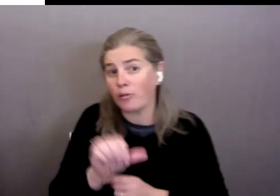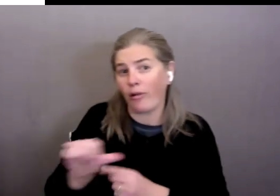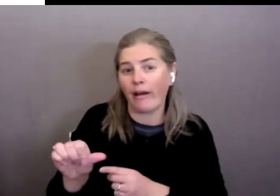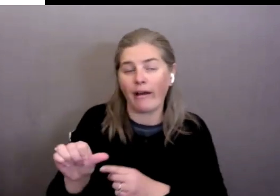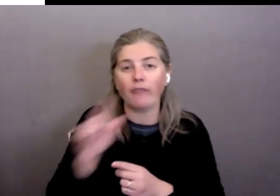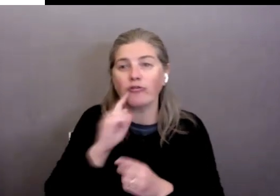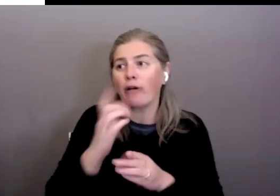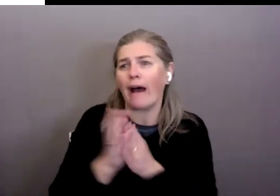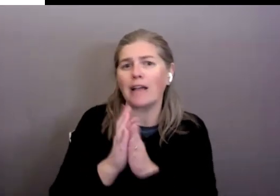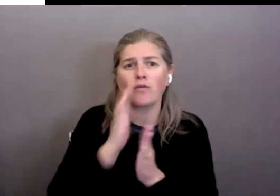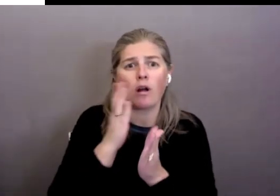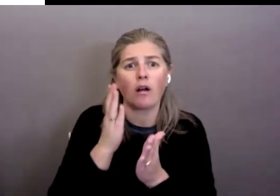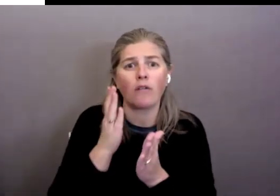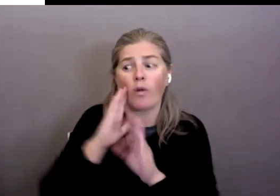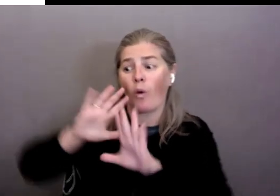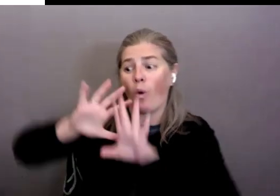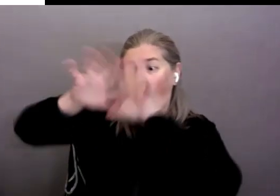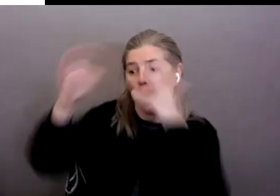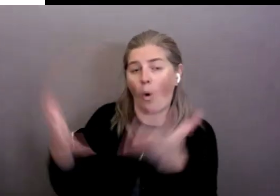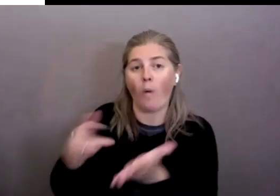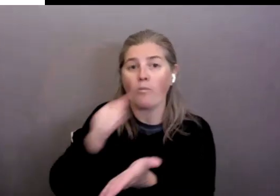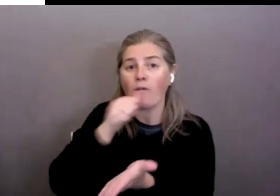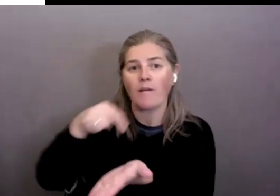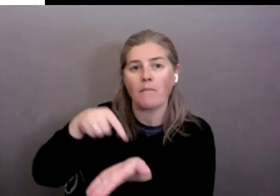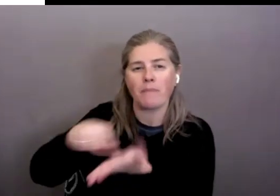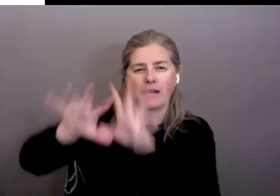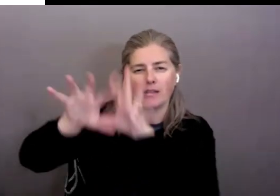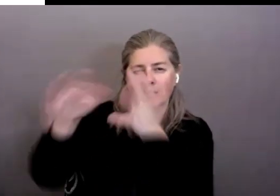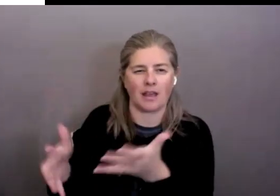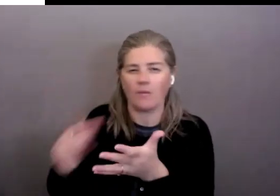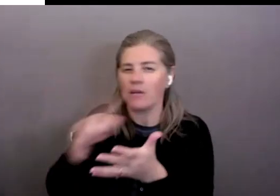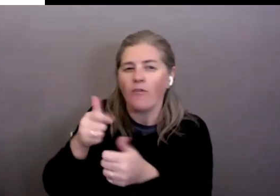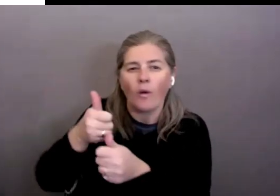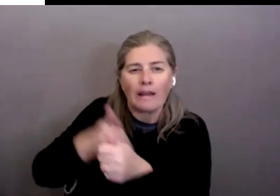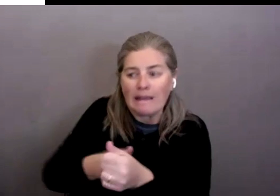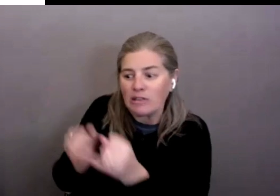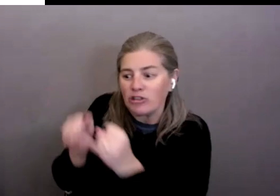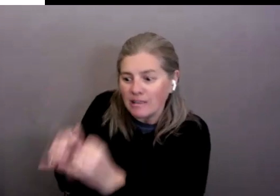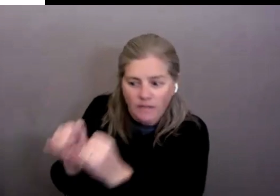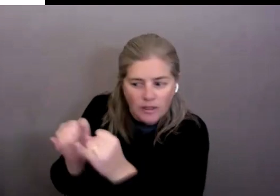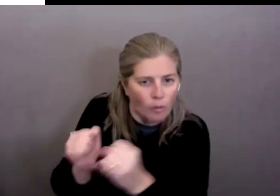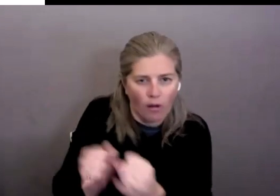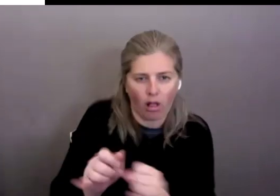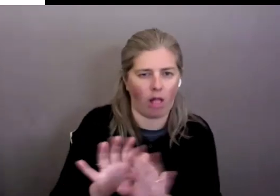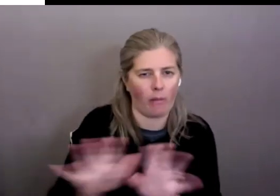approval for the whole private pay scheme and not for each individual transaction.